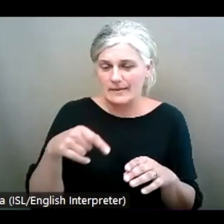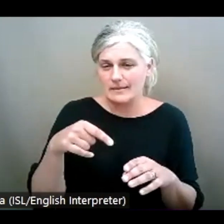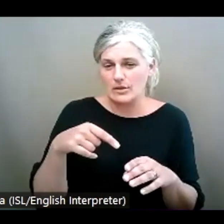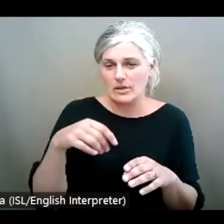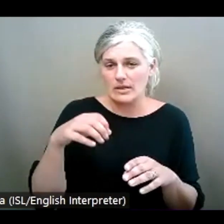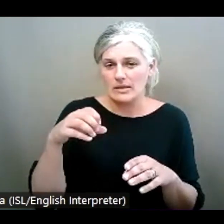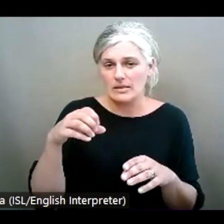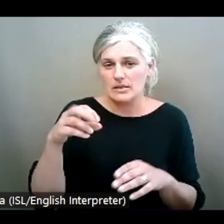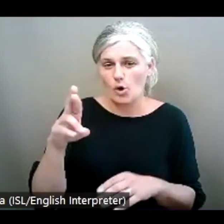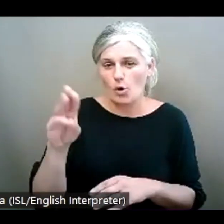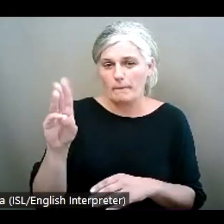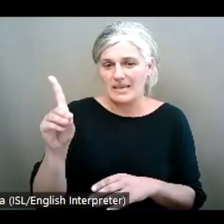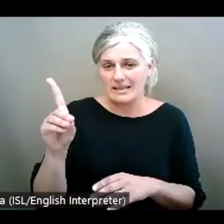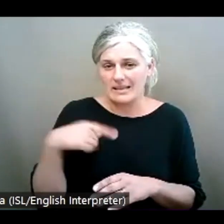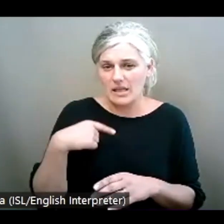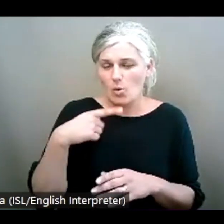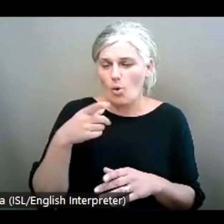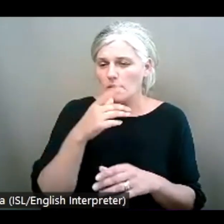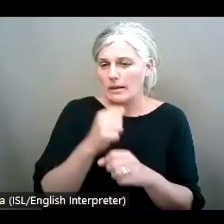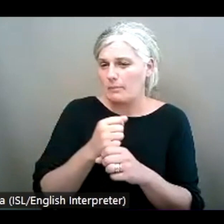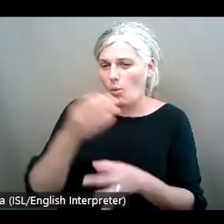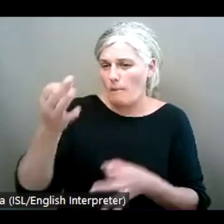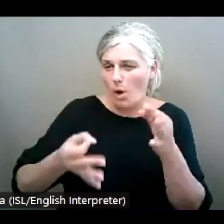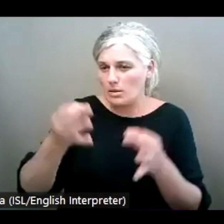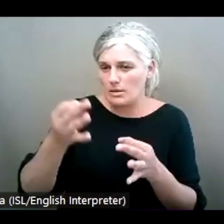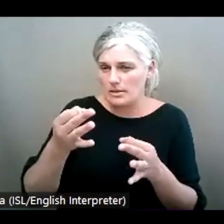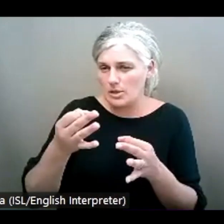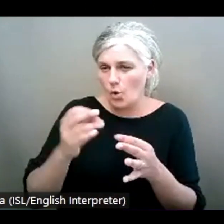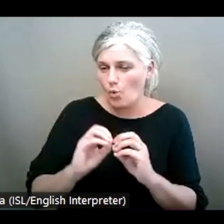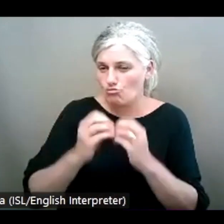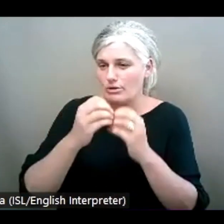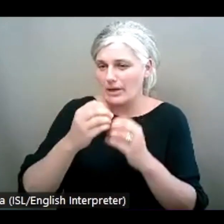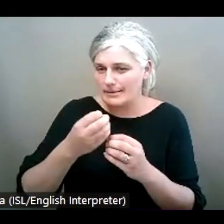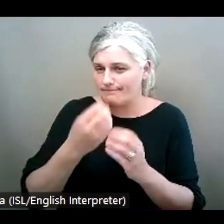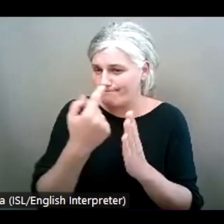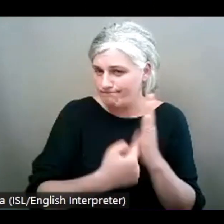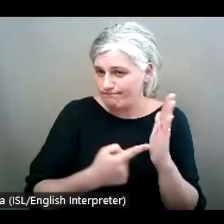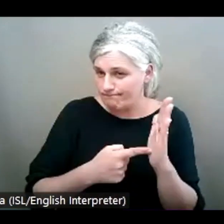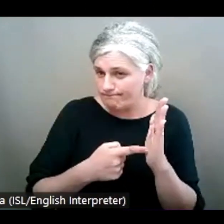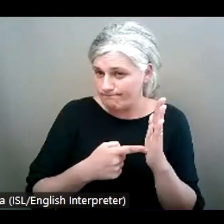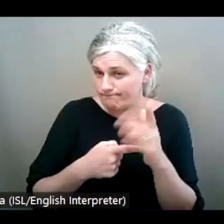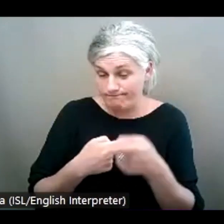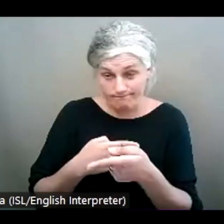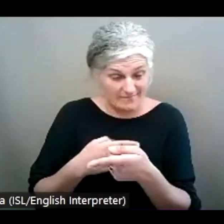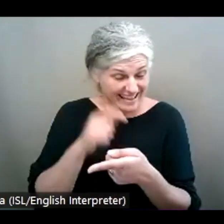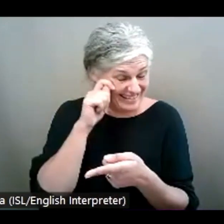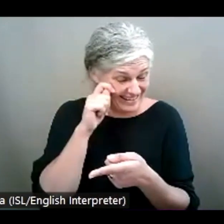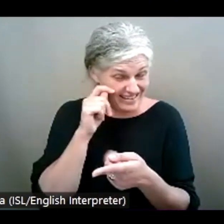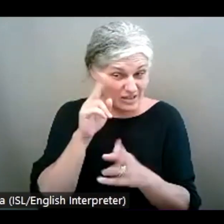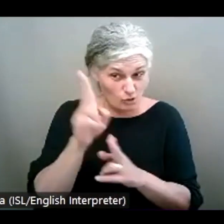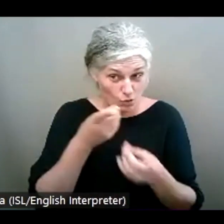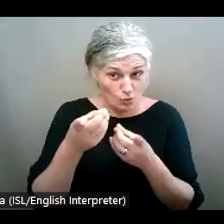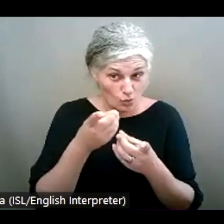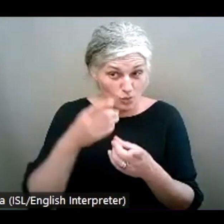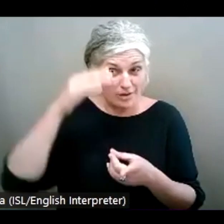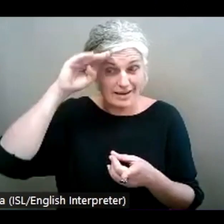UNCRPD with policy and systems in the Irish state? Well, the thing is, they have to do it. It's Ireland's got a